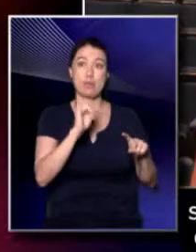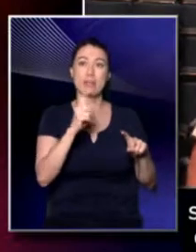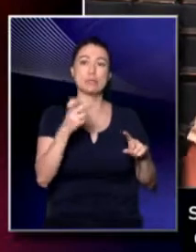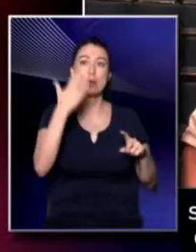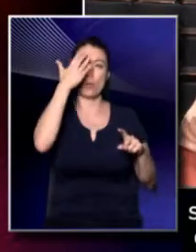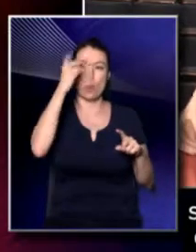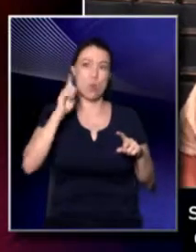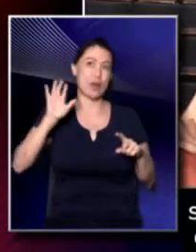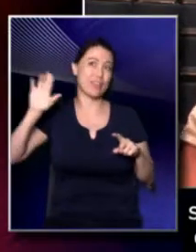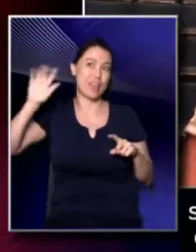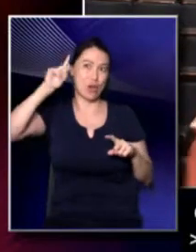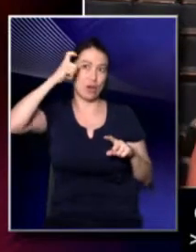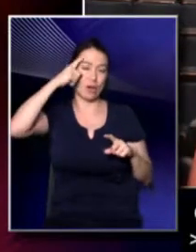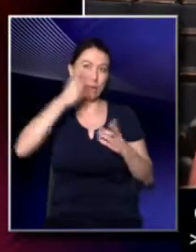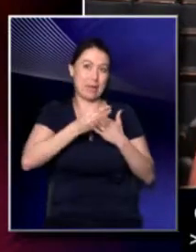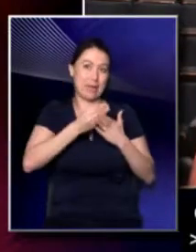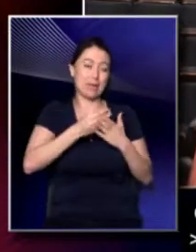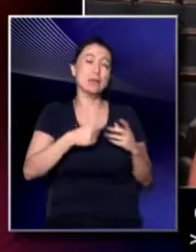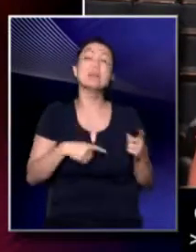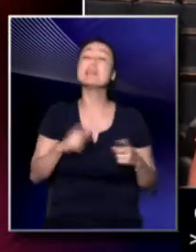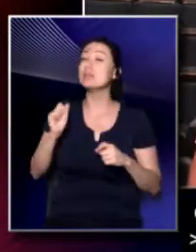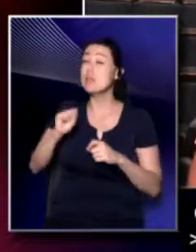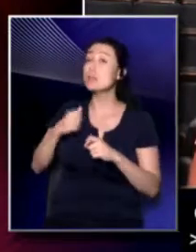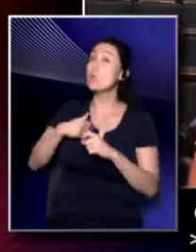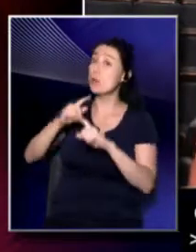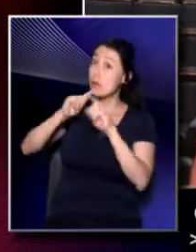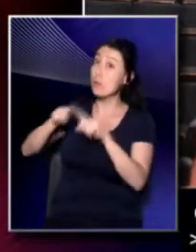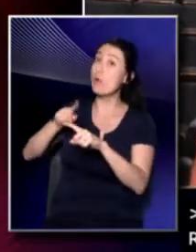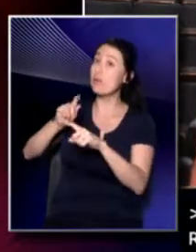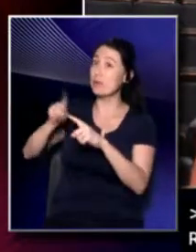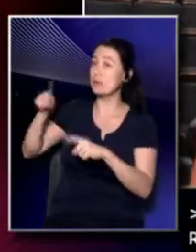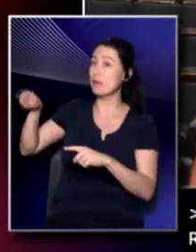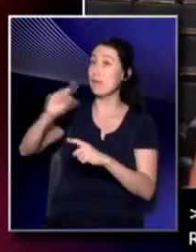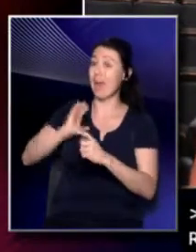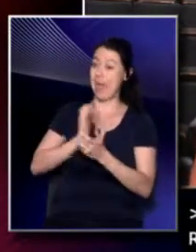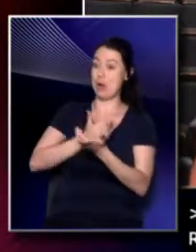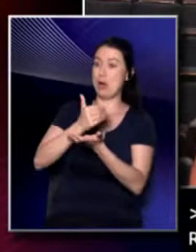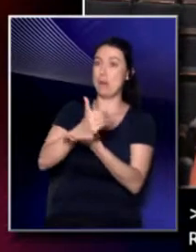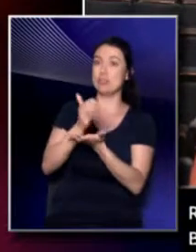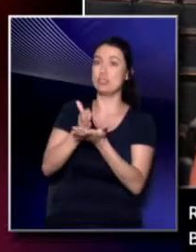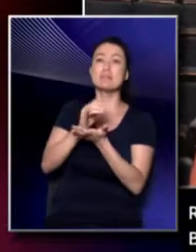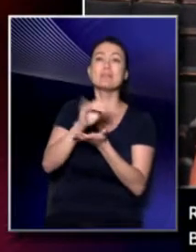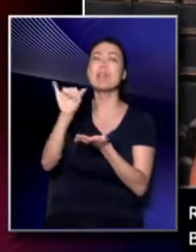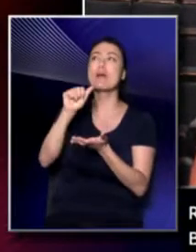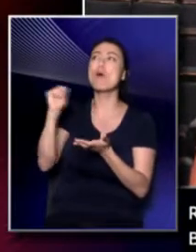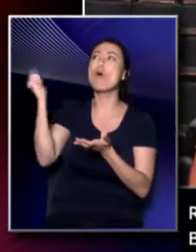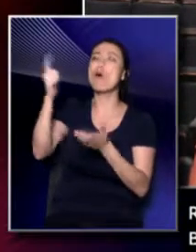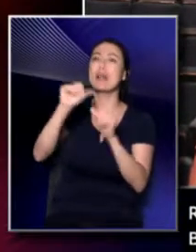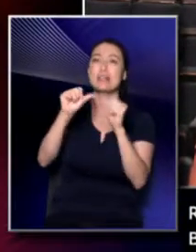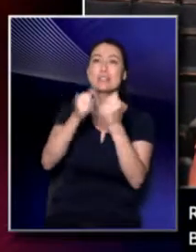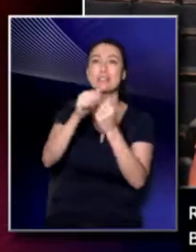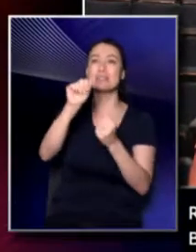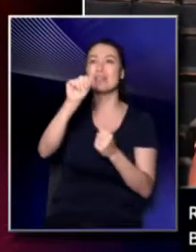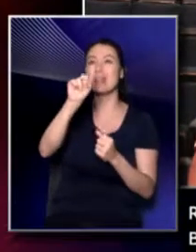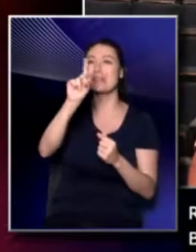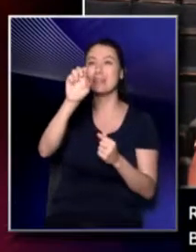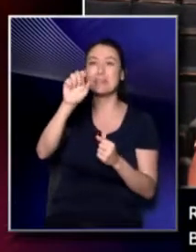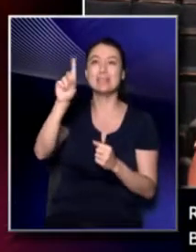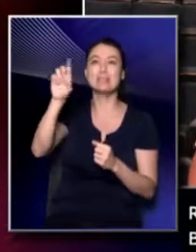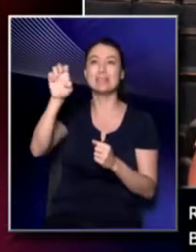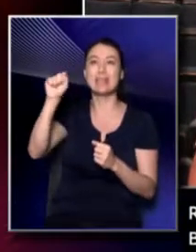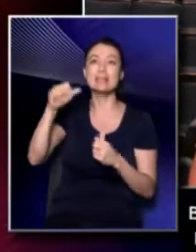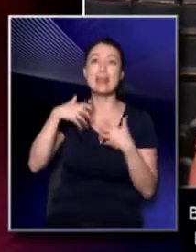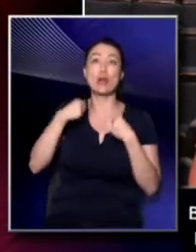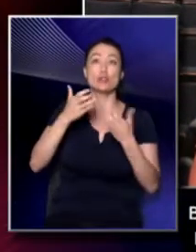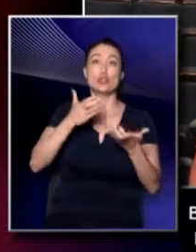is. We have to report that to them. In fact, our budget is like all agencies, ADE, DES, Health